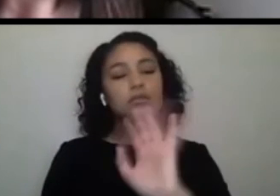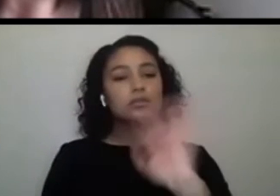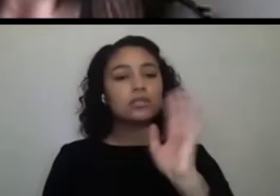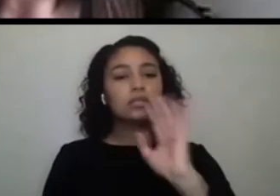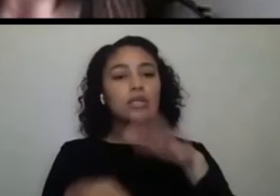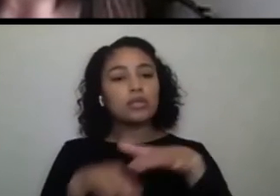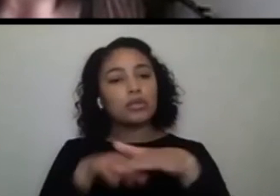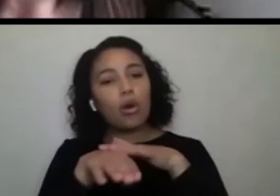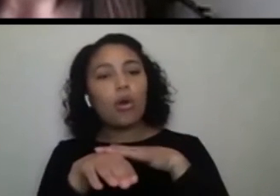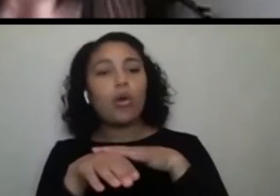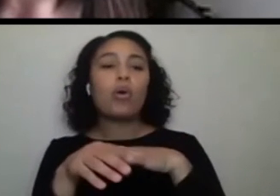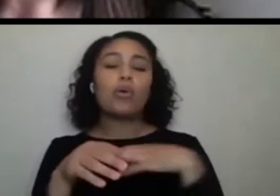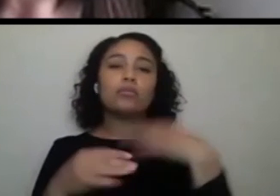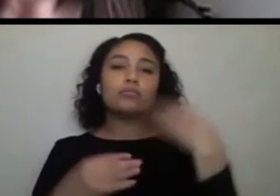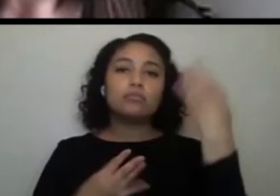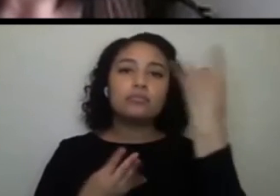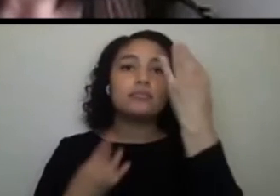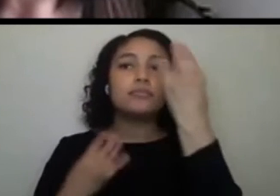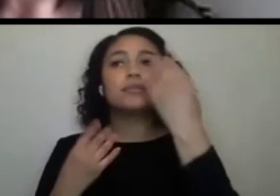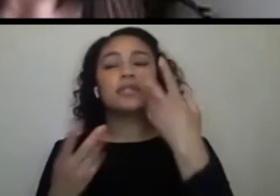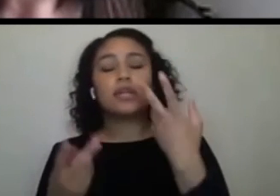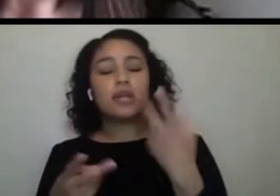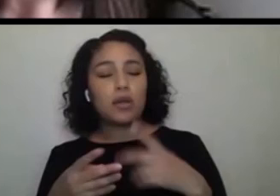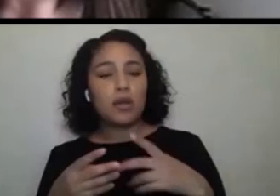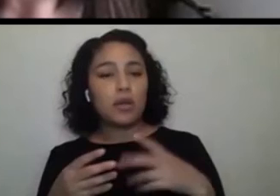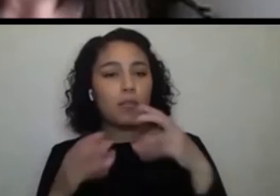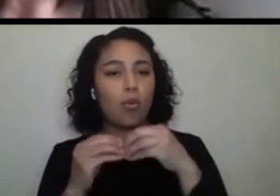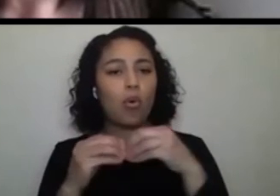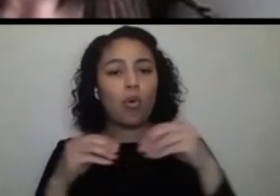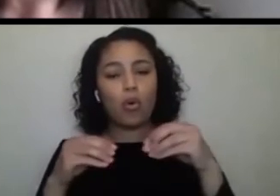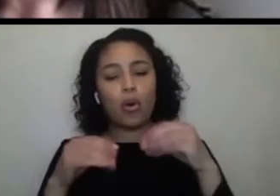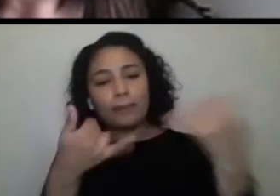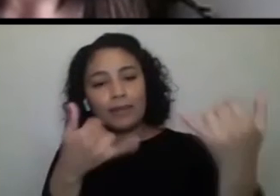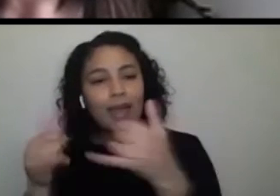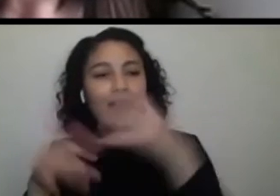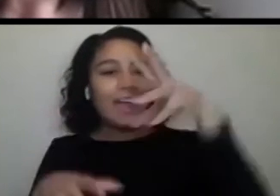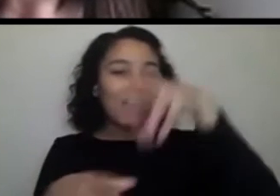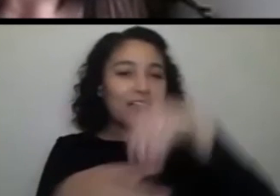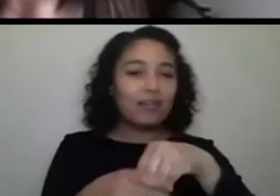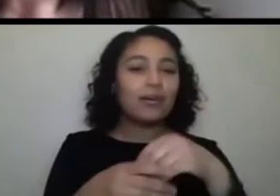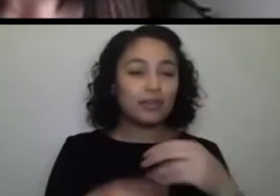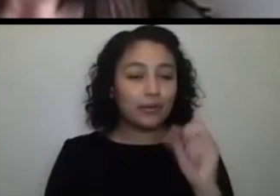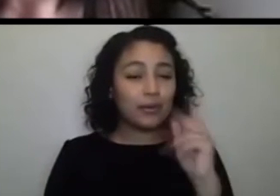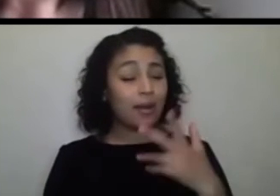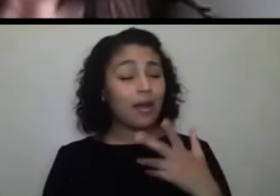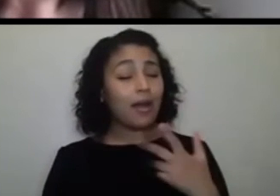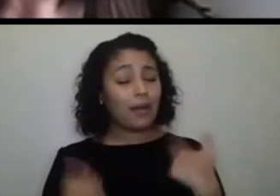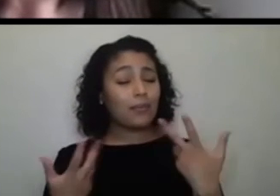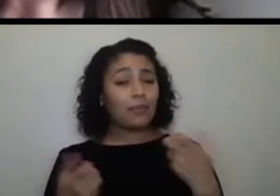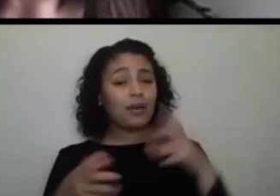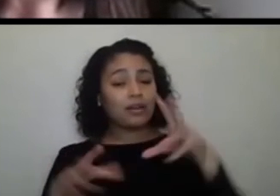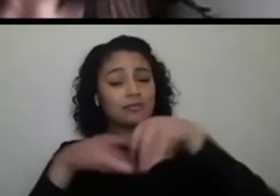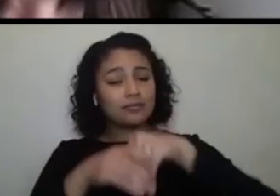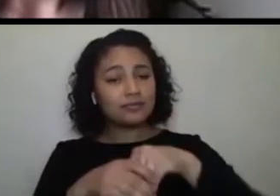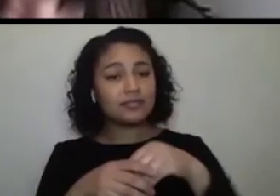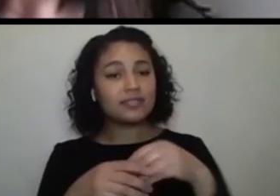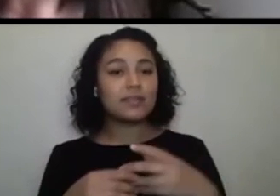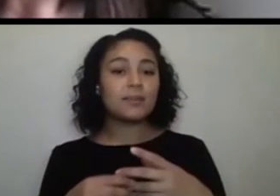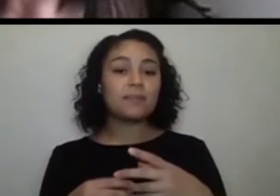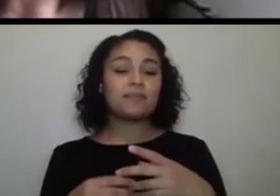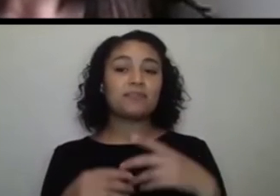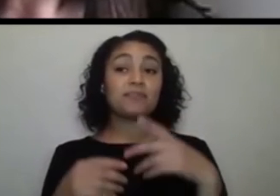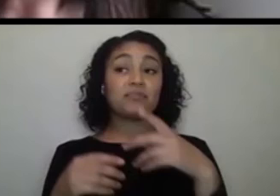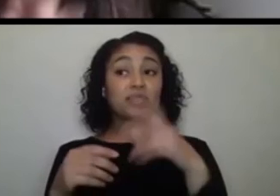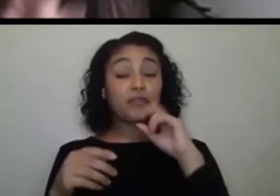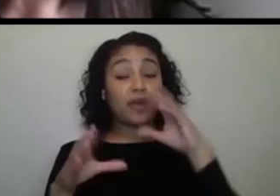time thinking about it and crafting something in language that is meaningful for children, but it also creates bonding between the parent